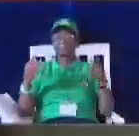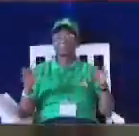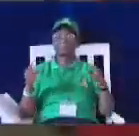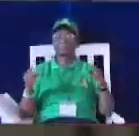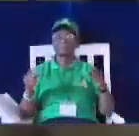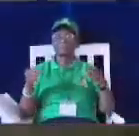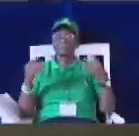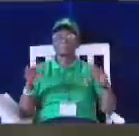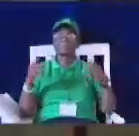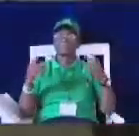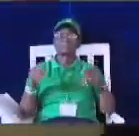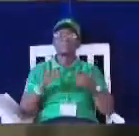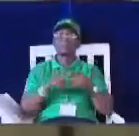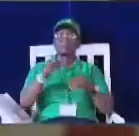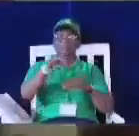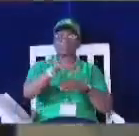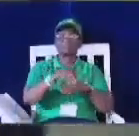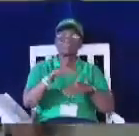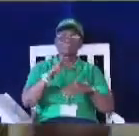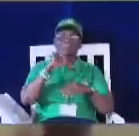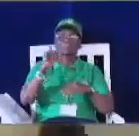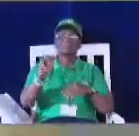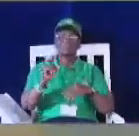But you must be saved first.